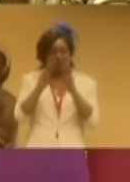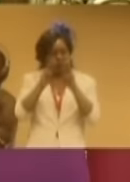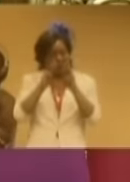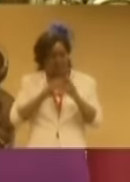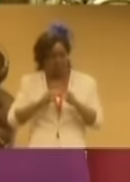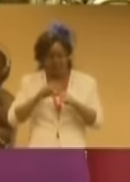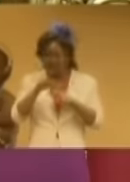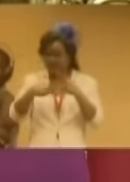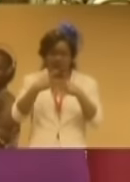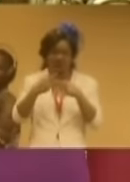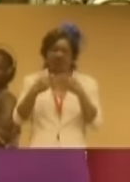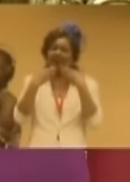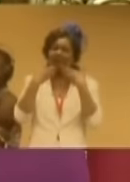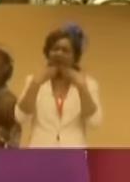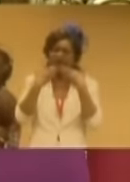to enjoy.